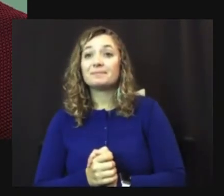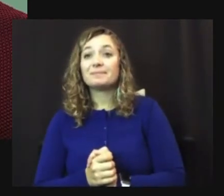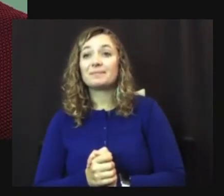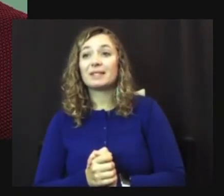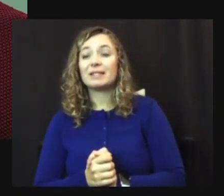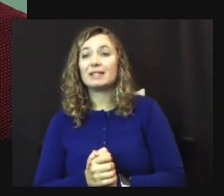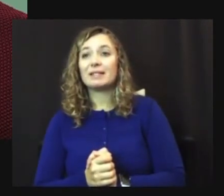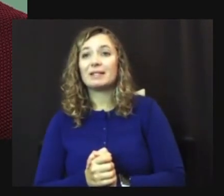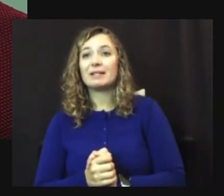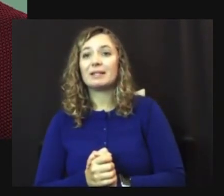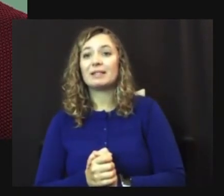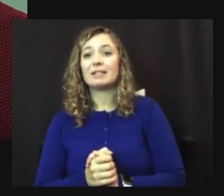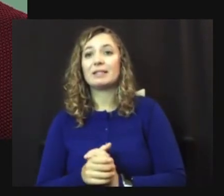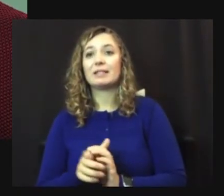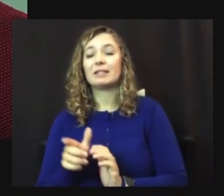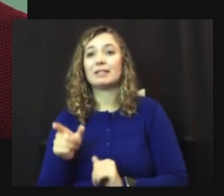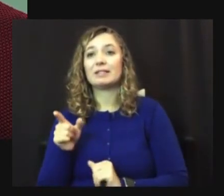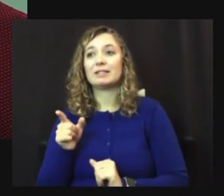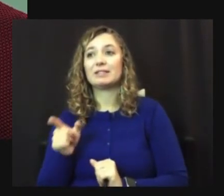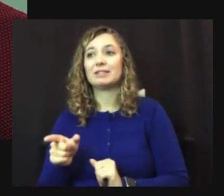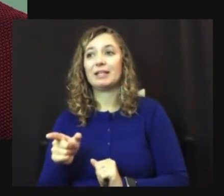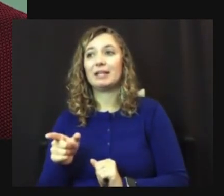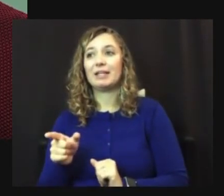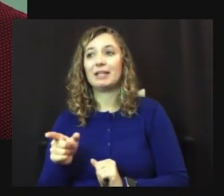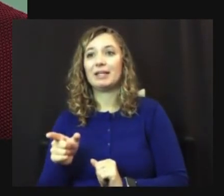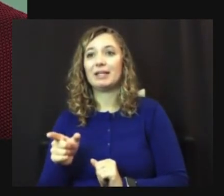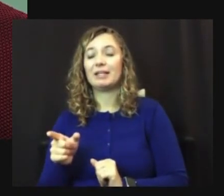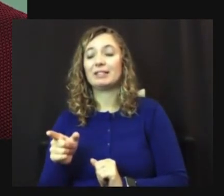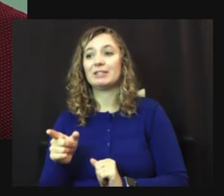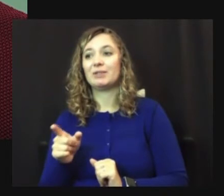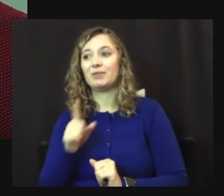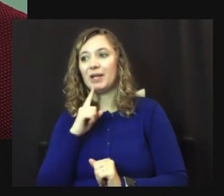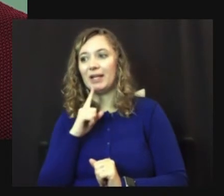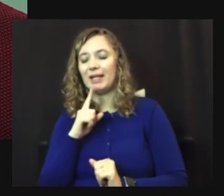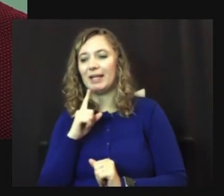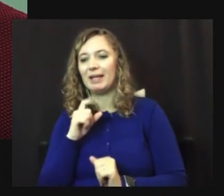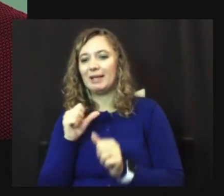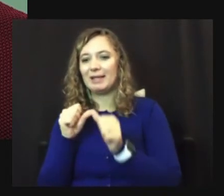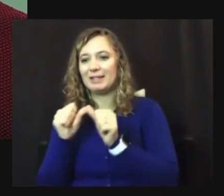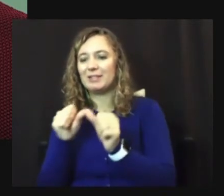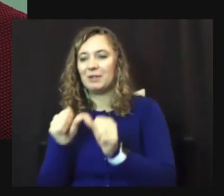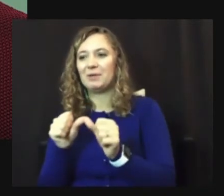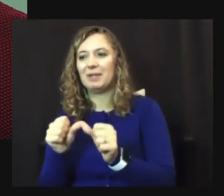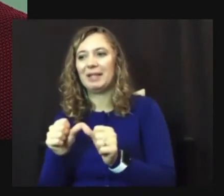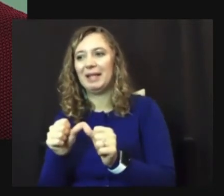she's permanently stuck on impersonating Elmo, and it is my favorite thing in the world.